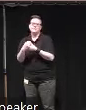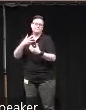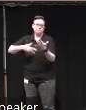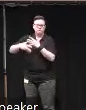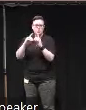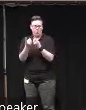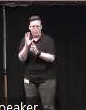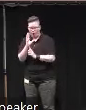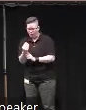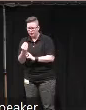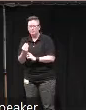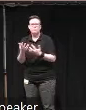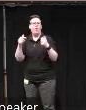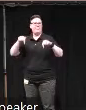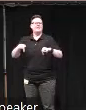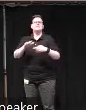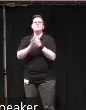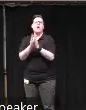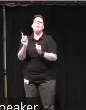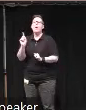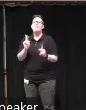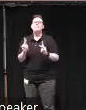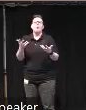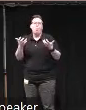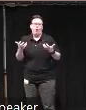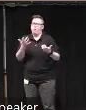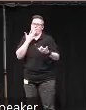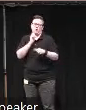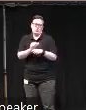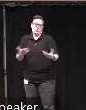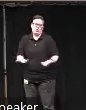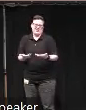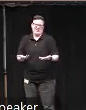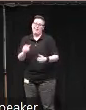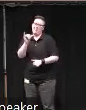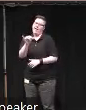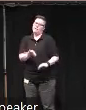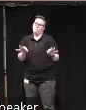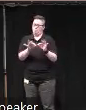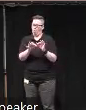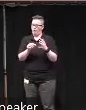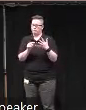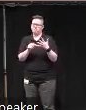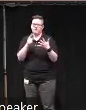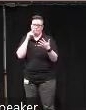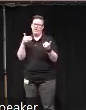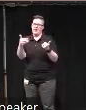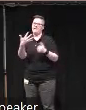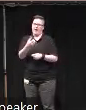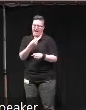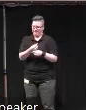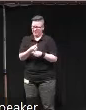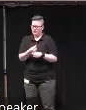be a preferred workplace. And this is the really important aspect of next 5-year vision in